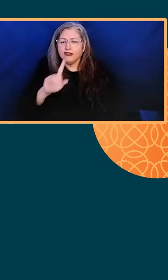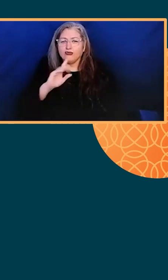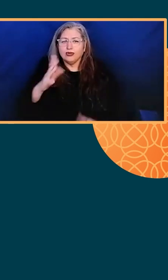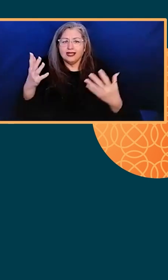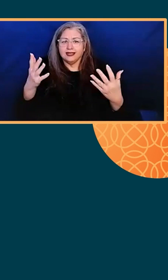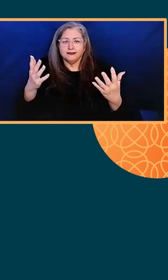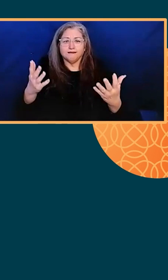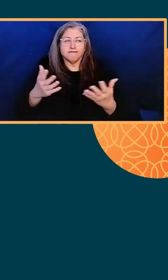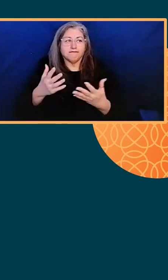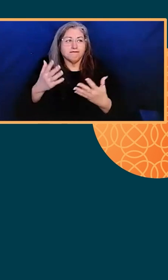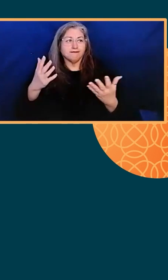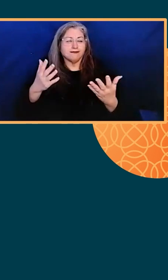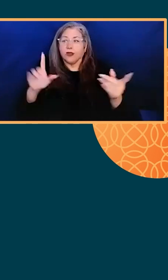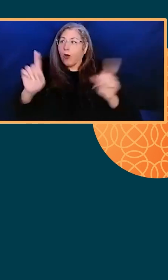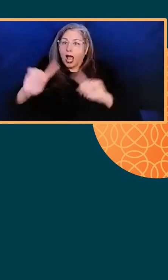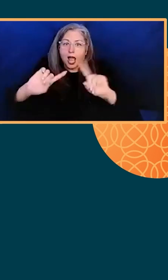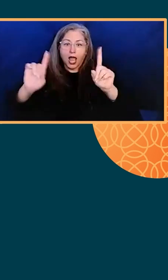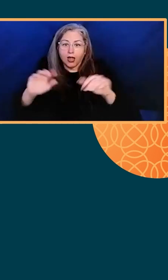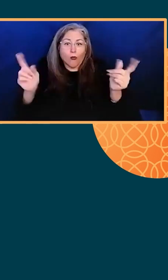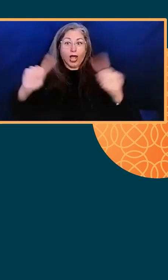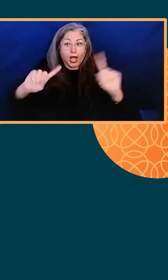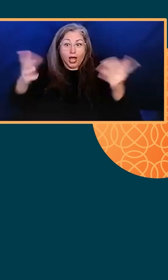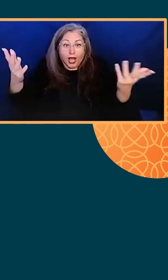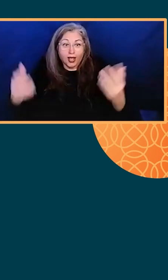it's where is it? Where is it?